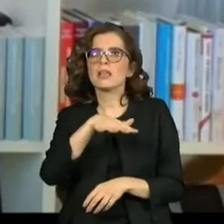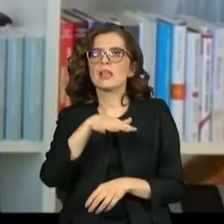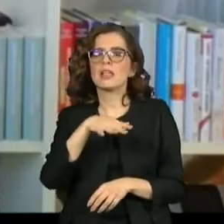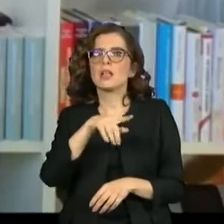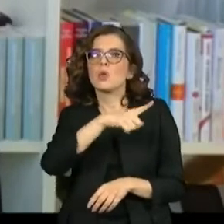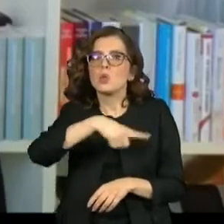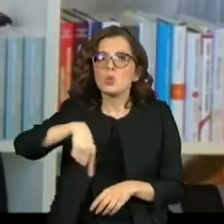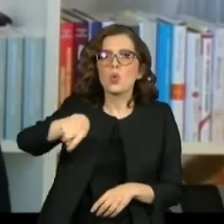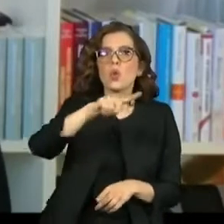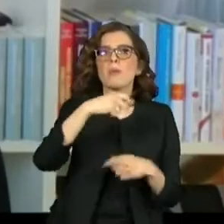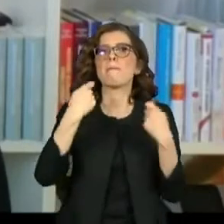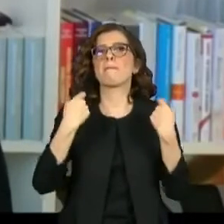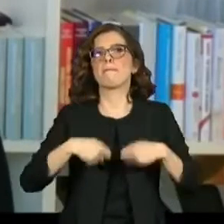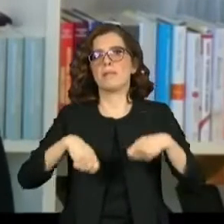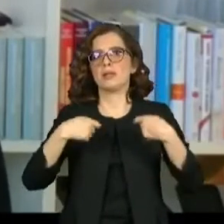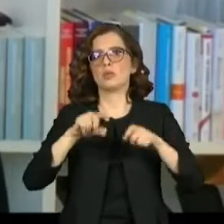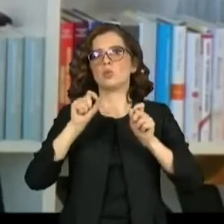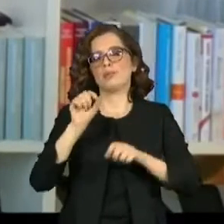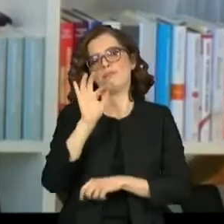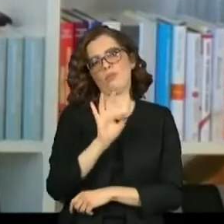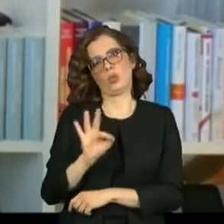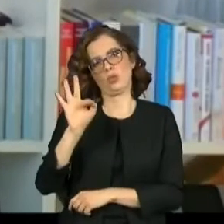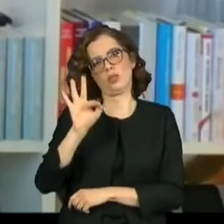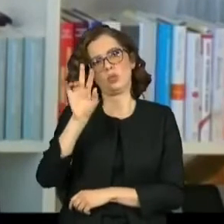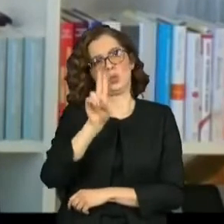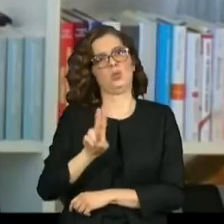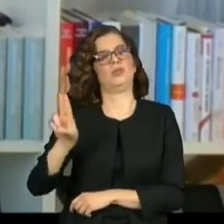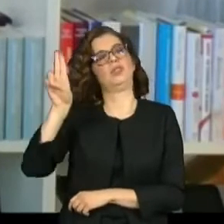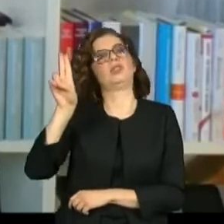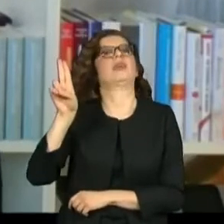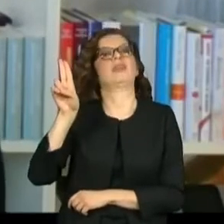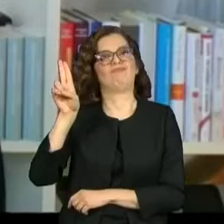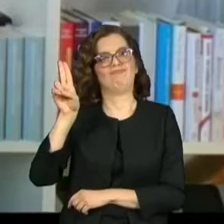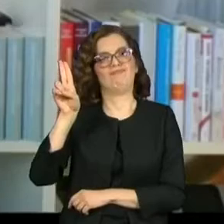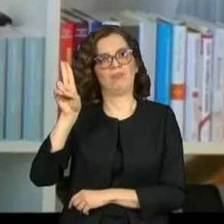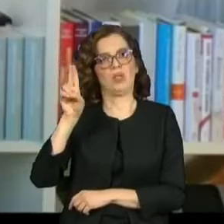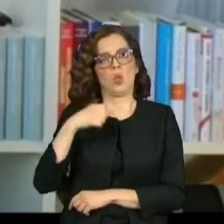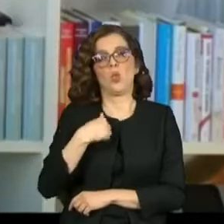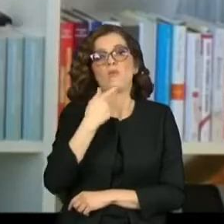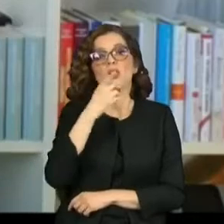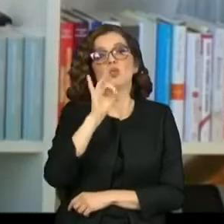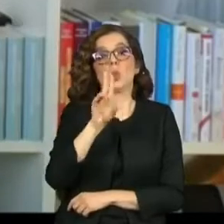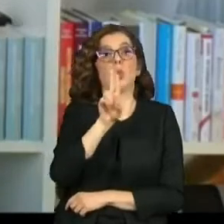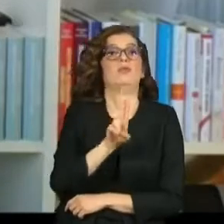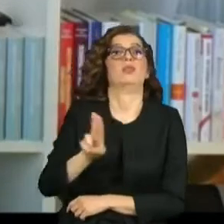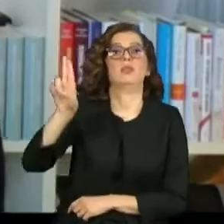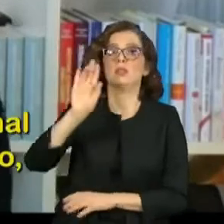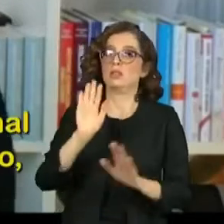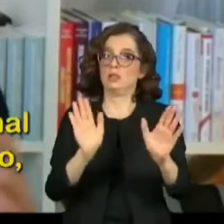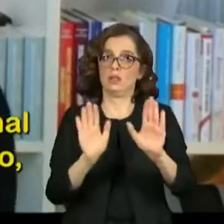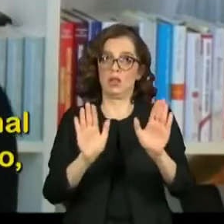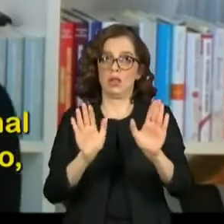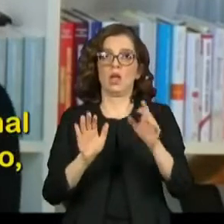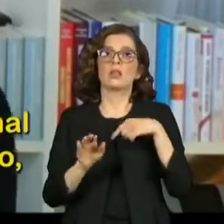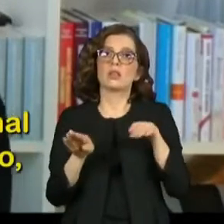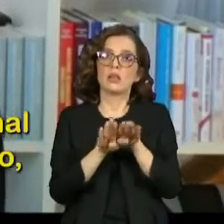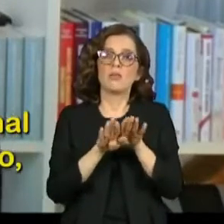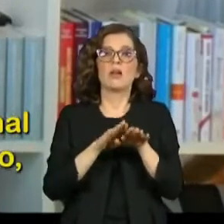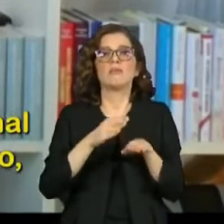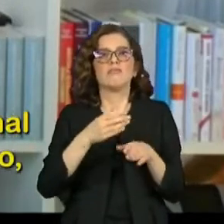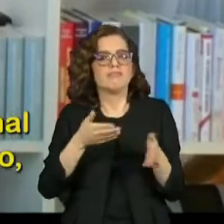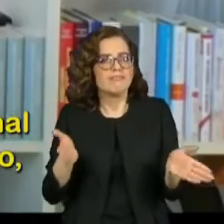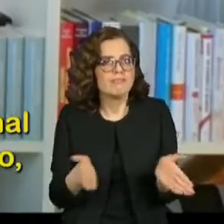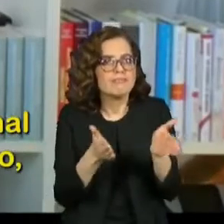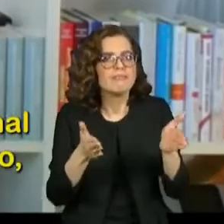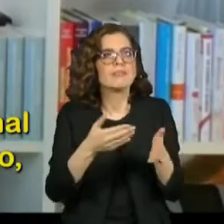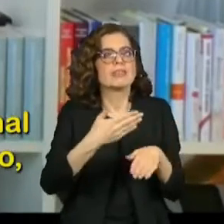where everyone will need some tertiary education. And by that, I don't just mean university, I mean also vocational